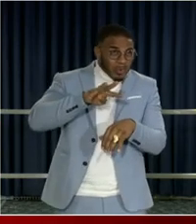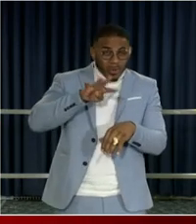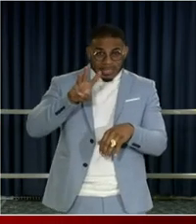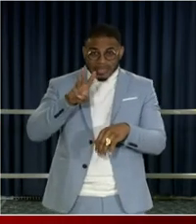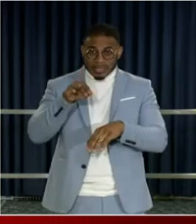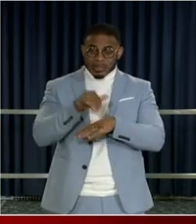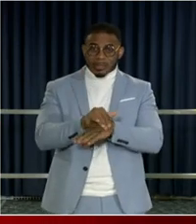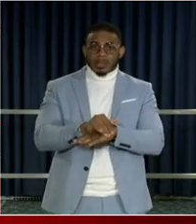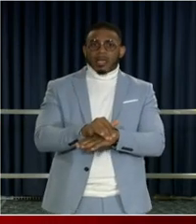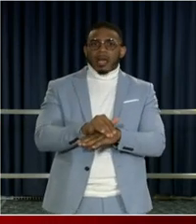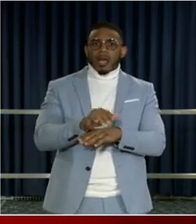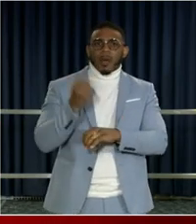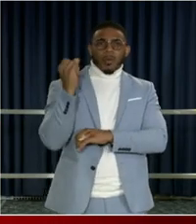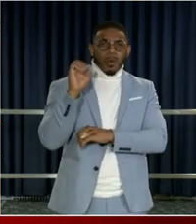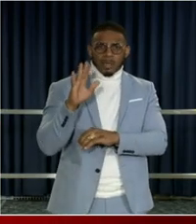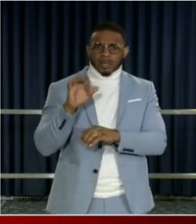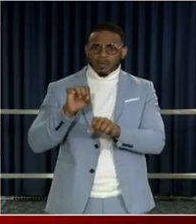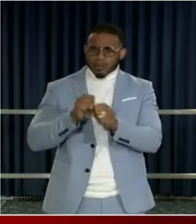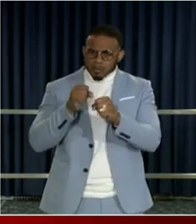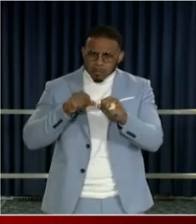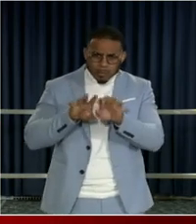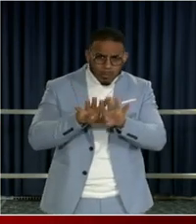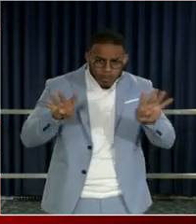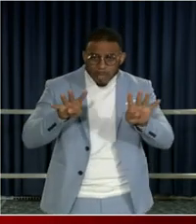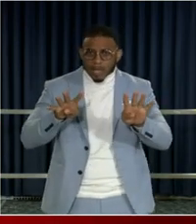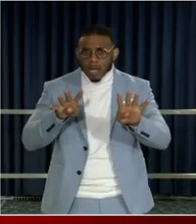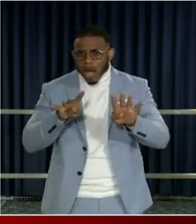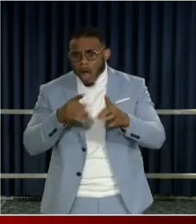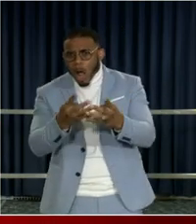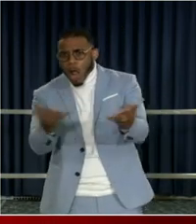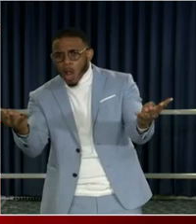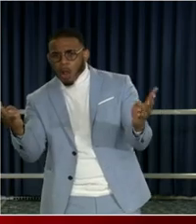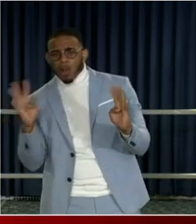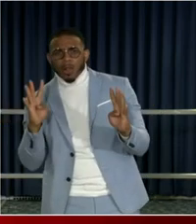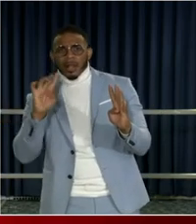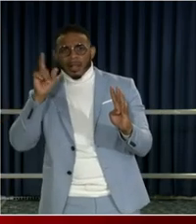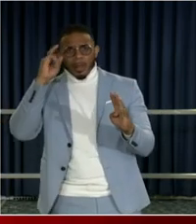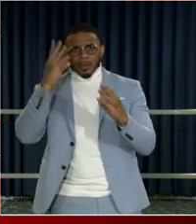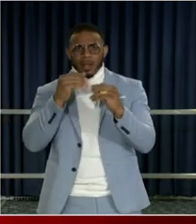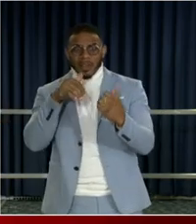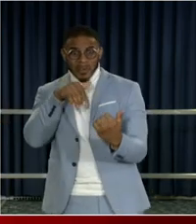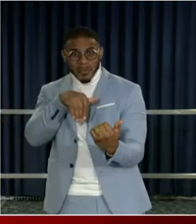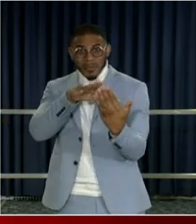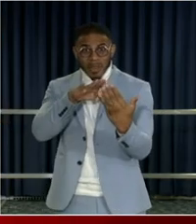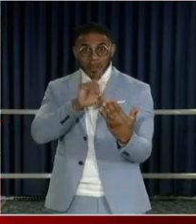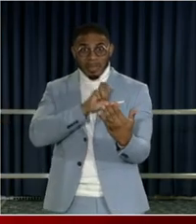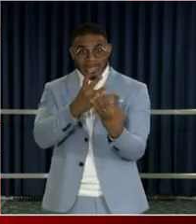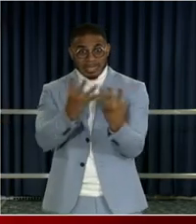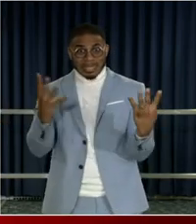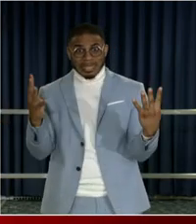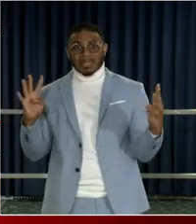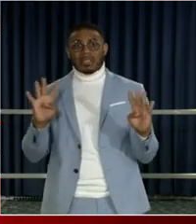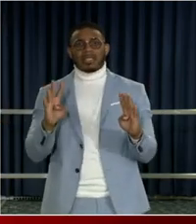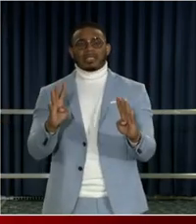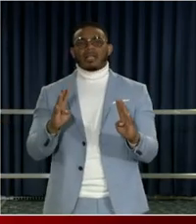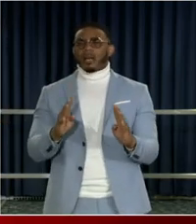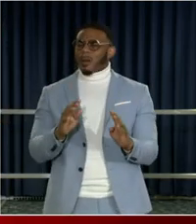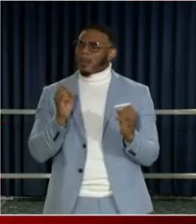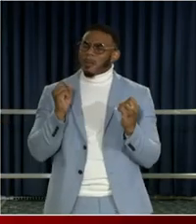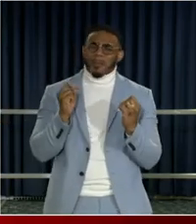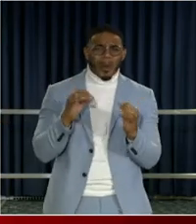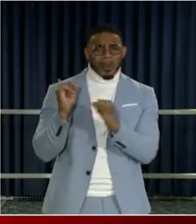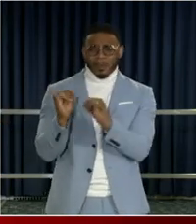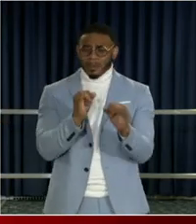2:46 p.m., protesters breached fencing along the Capitol grounds and confronted police lines surrounding the building.